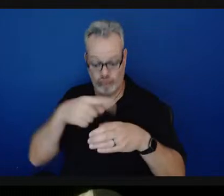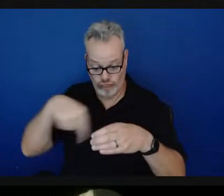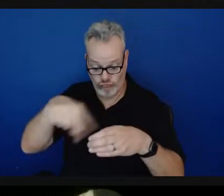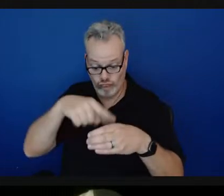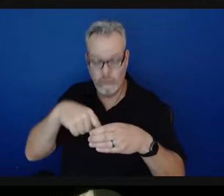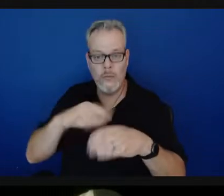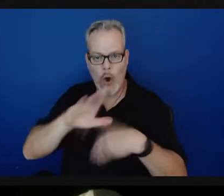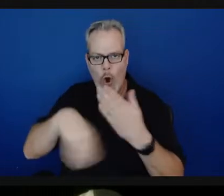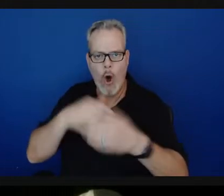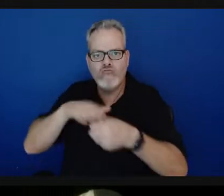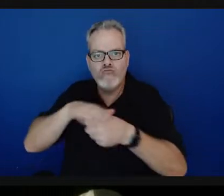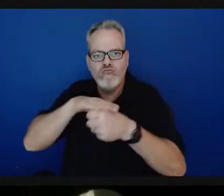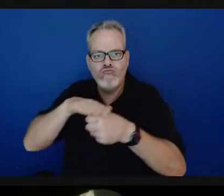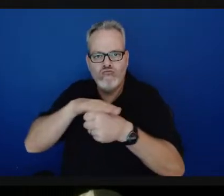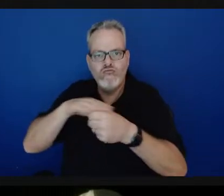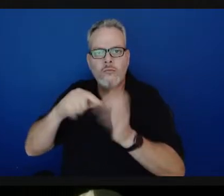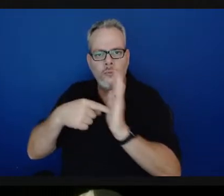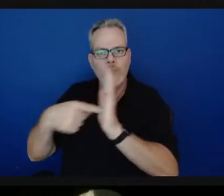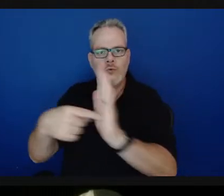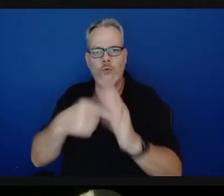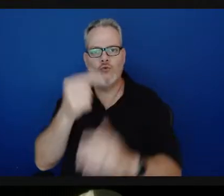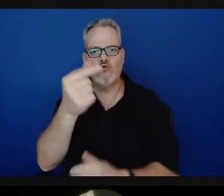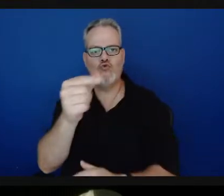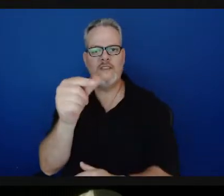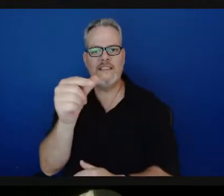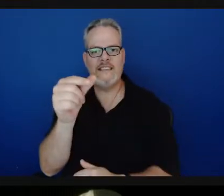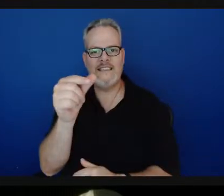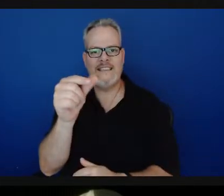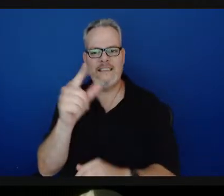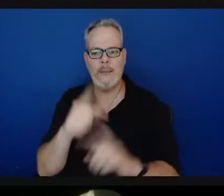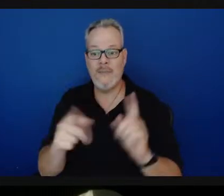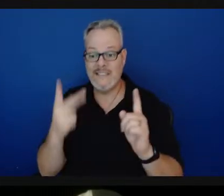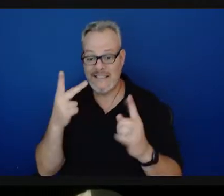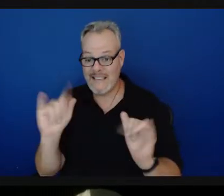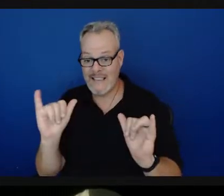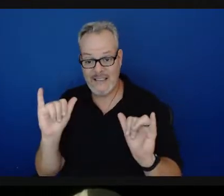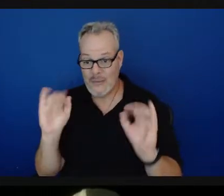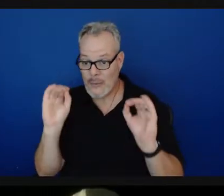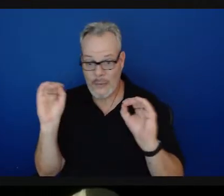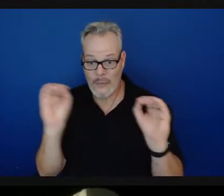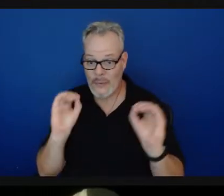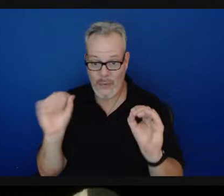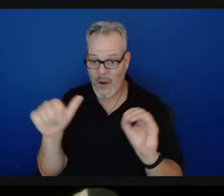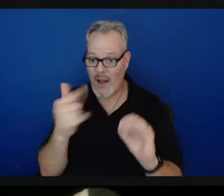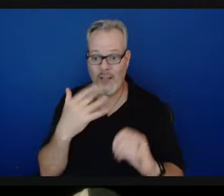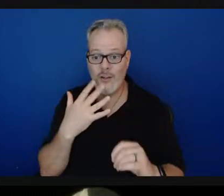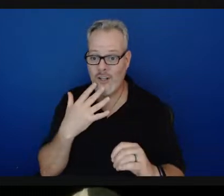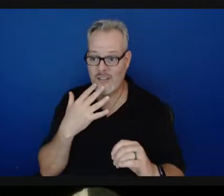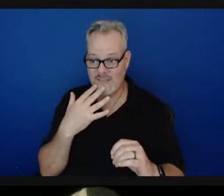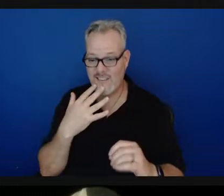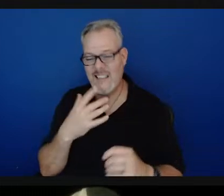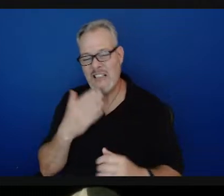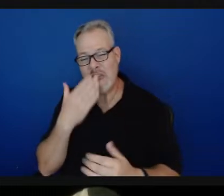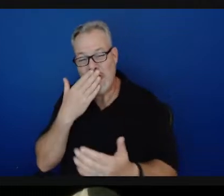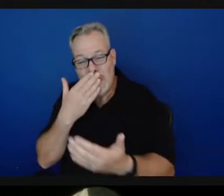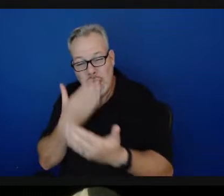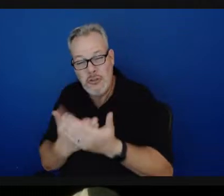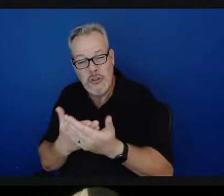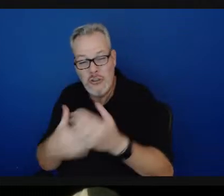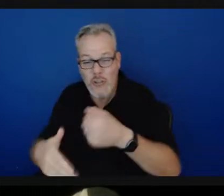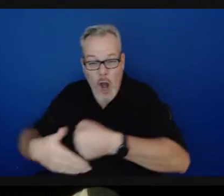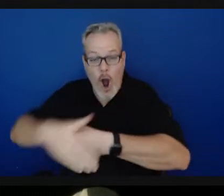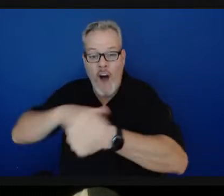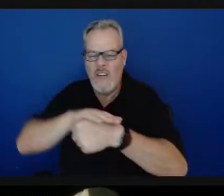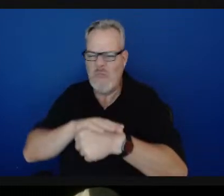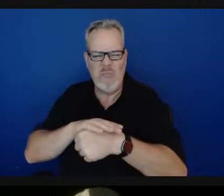there are some numbers showing it is not flatlined in these areas. So it's not the greatest coverage, so we like to supplement that by